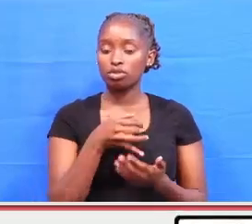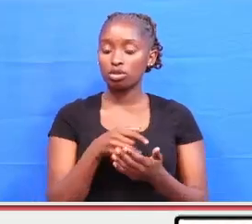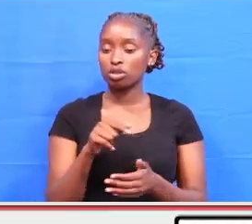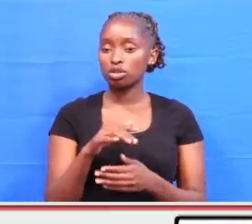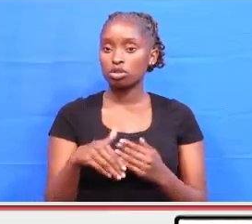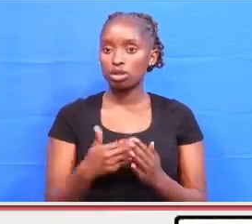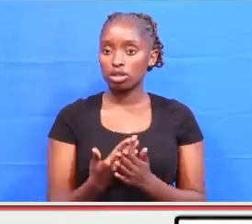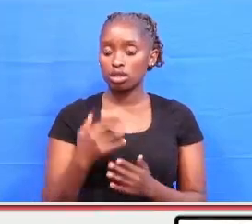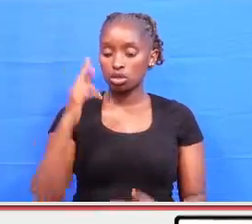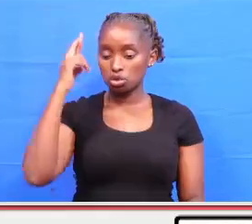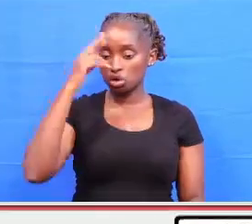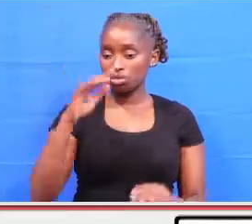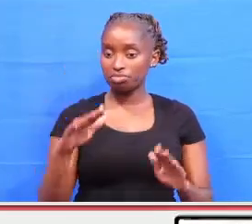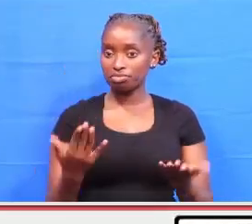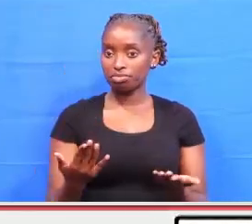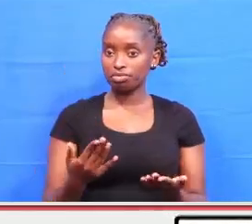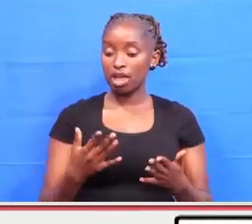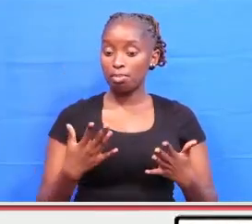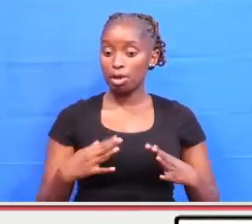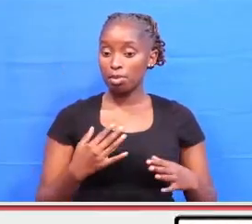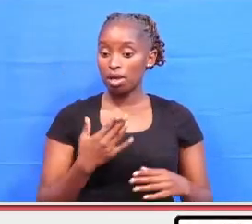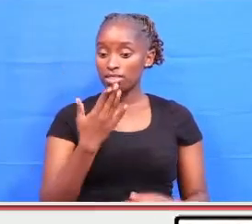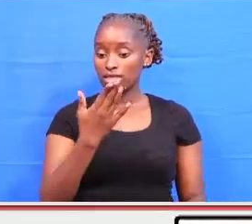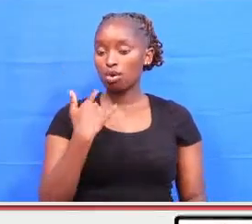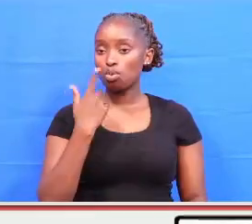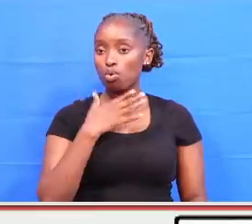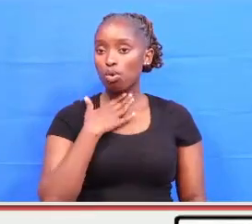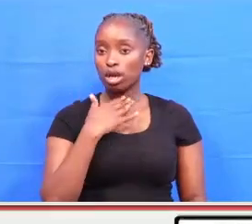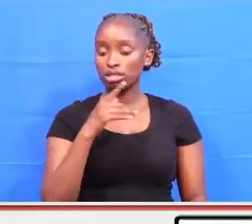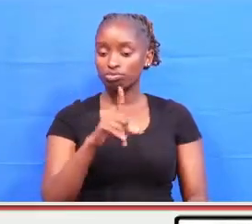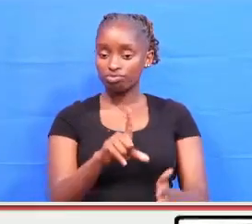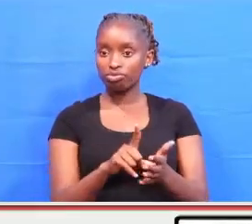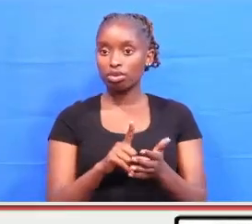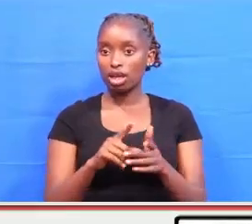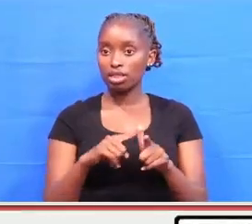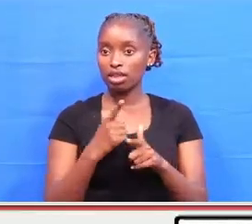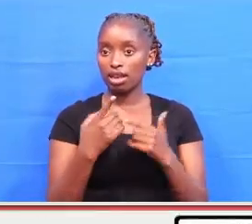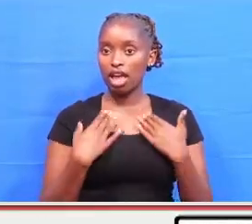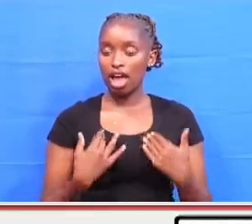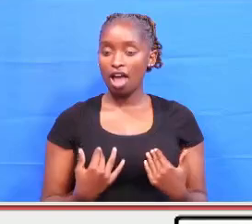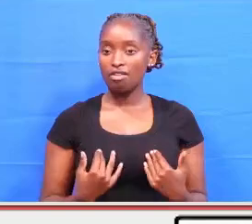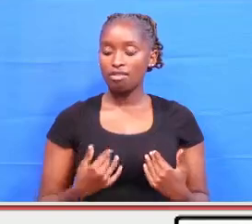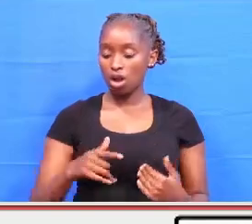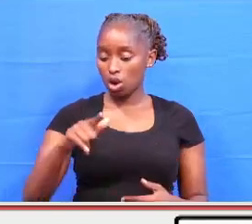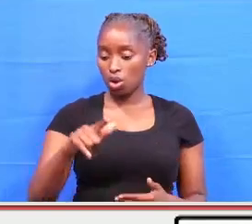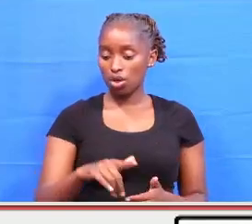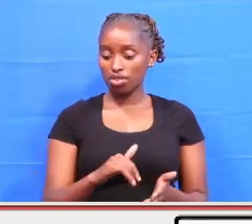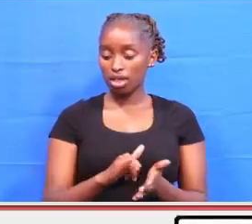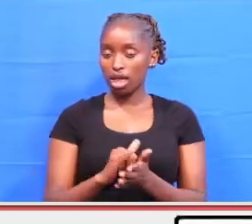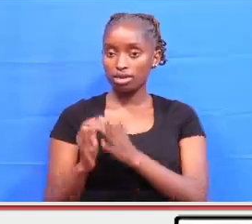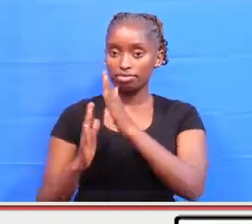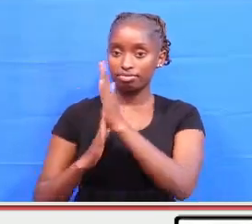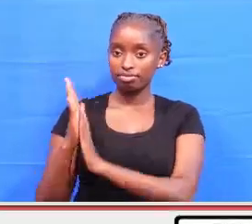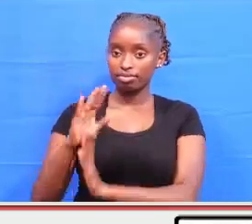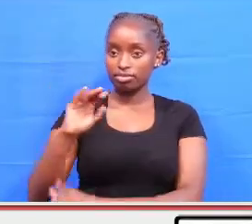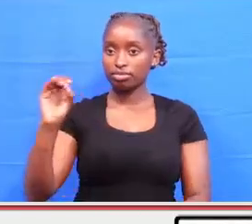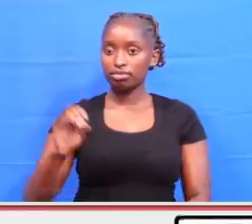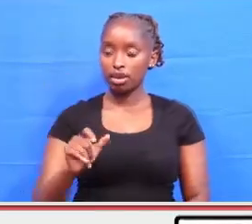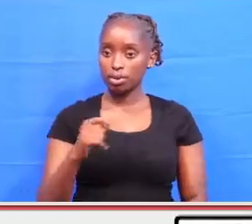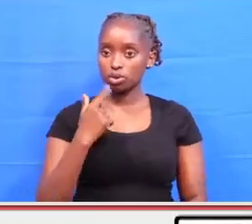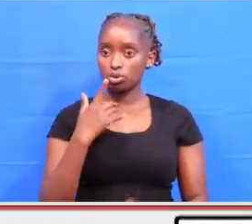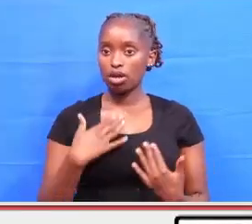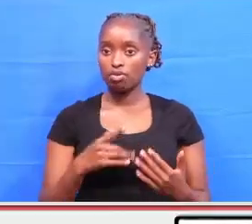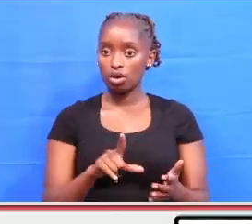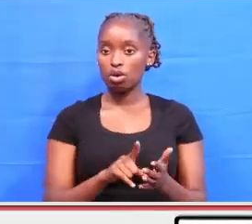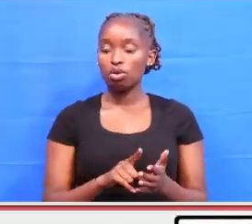Right. Because if people want to borrow and you have limited the interest rate and the person who is lending says, no, I